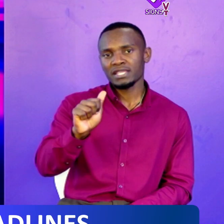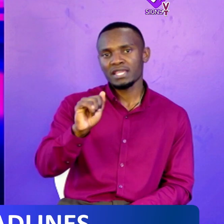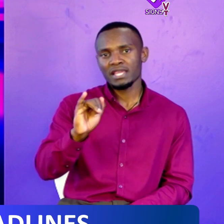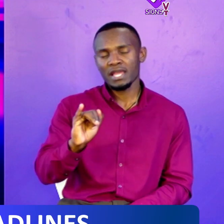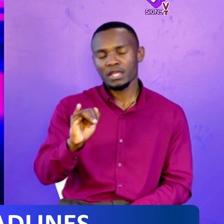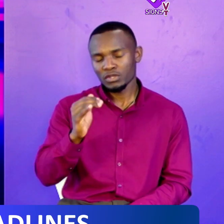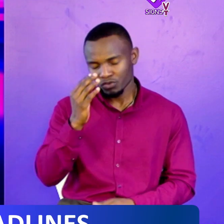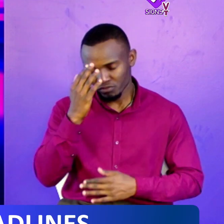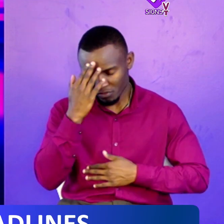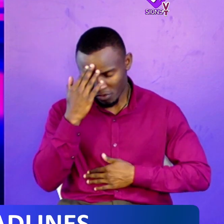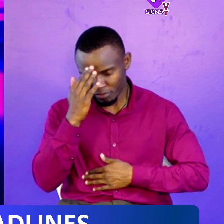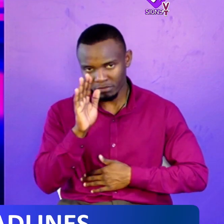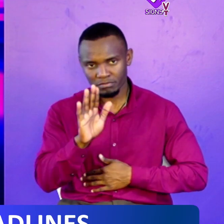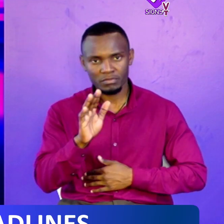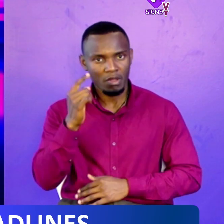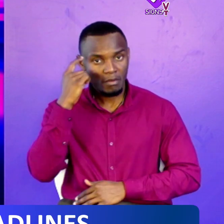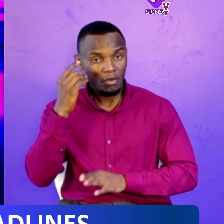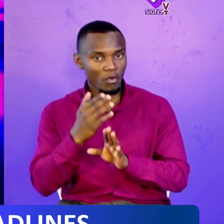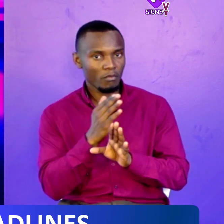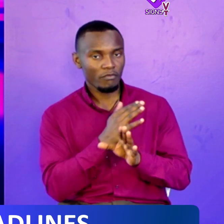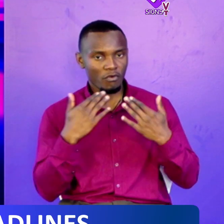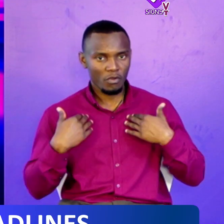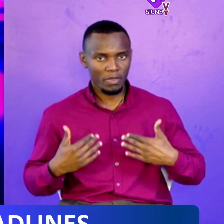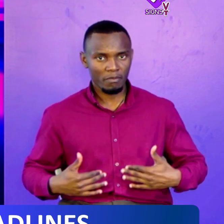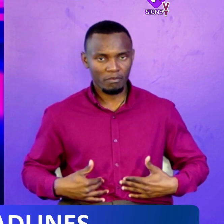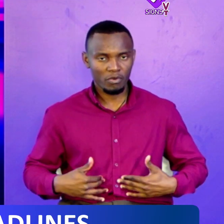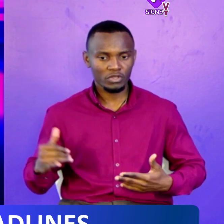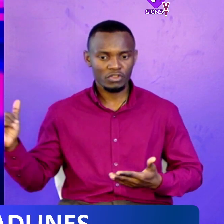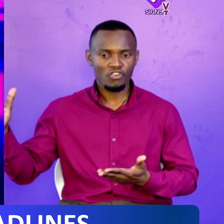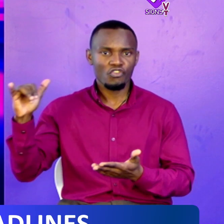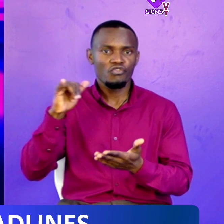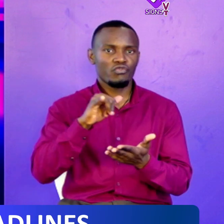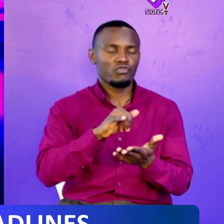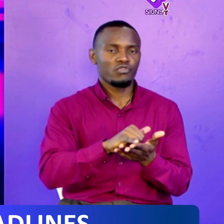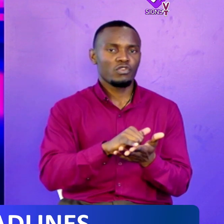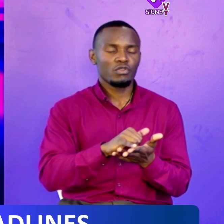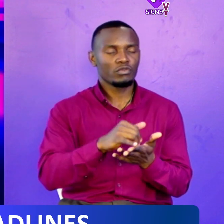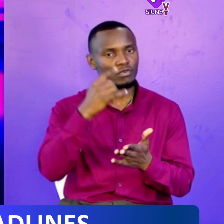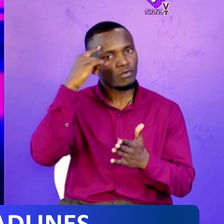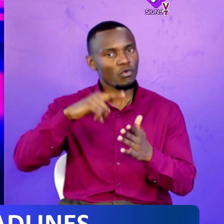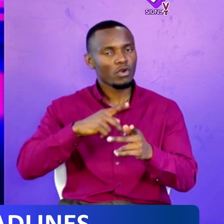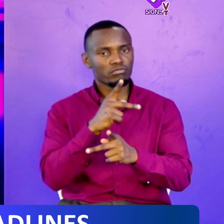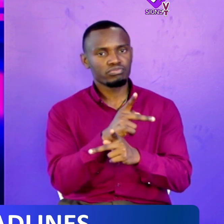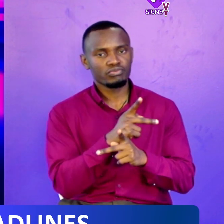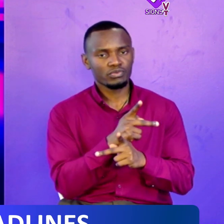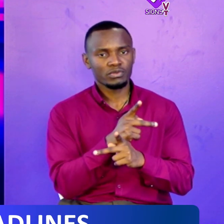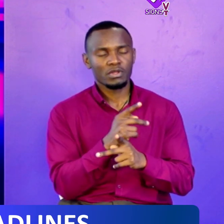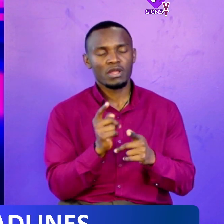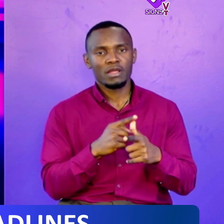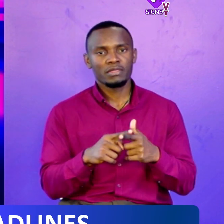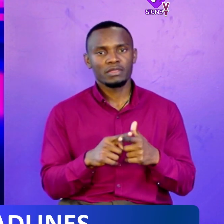a solemn service before his remains were flown to the Dominican Republic for preservation and